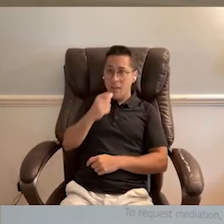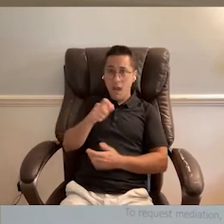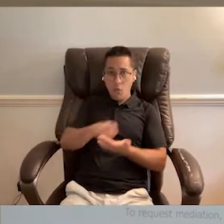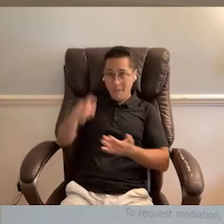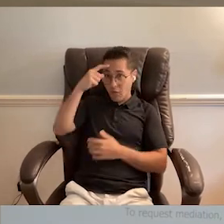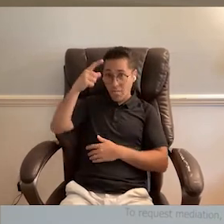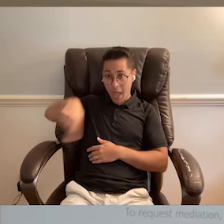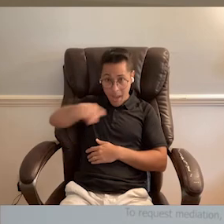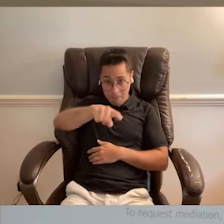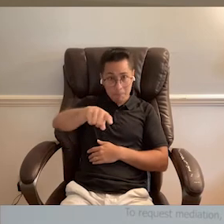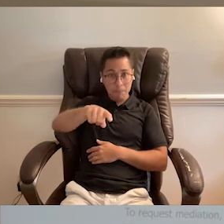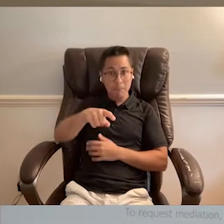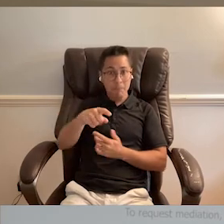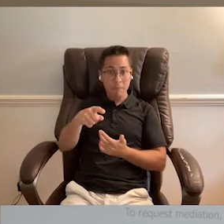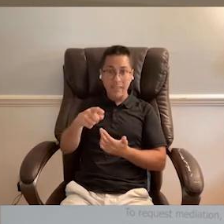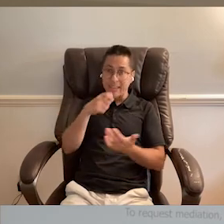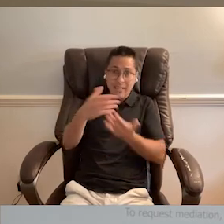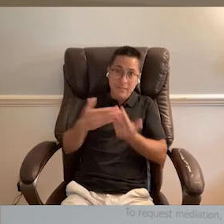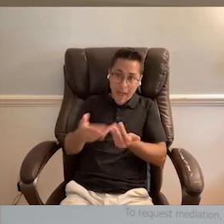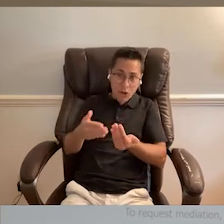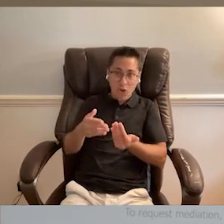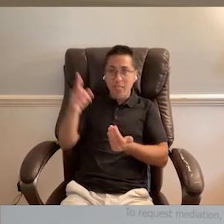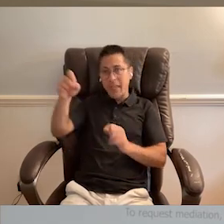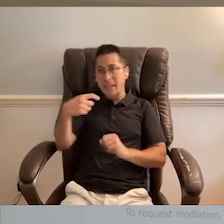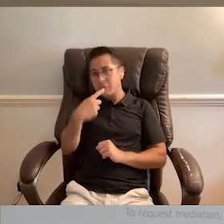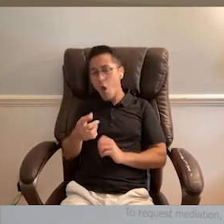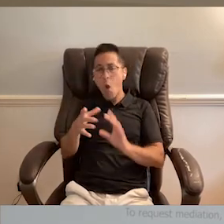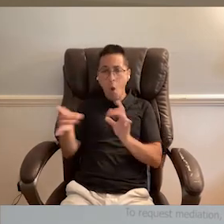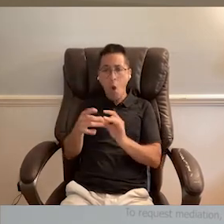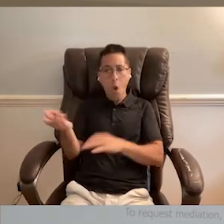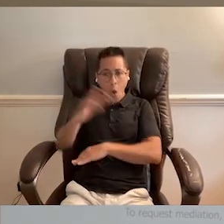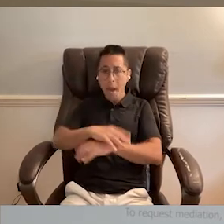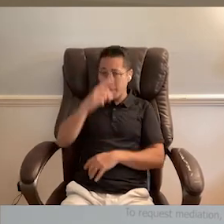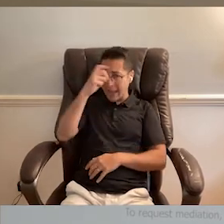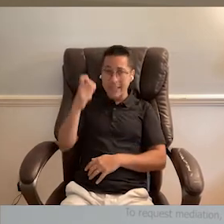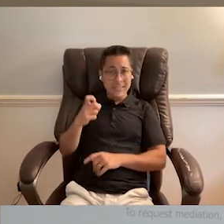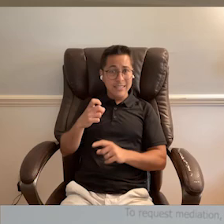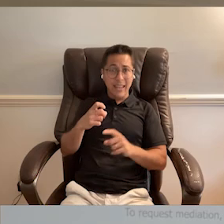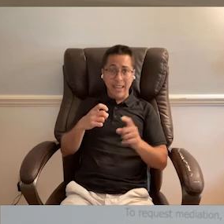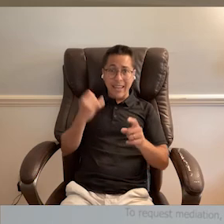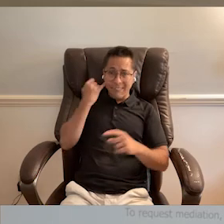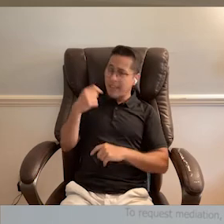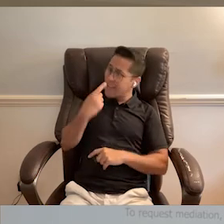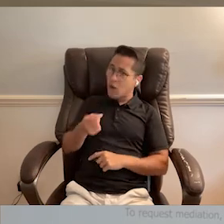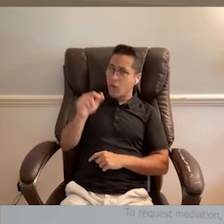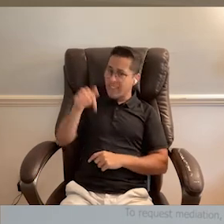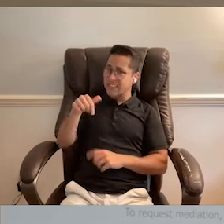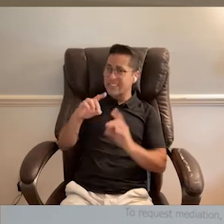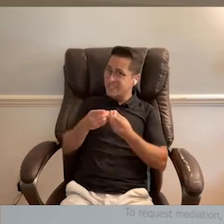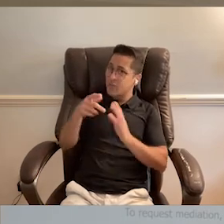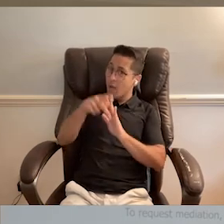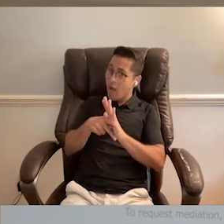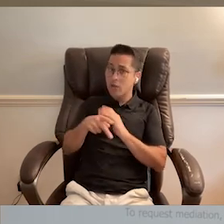then it doesn't matter. They could say it all day long because you always, if they tell you this is a district policy, always ask for it in